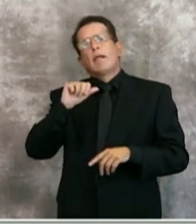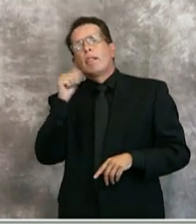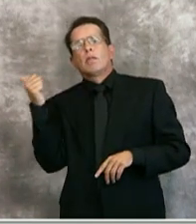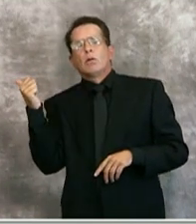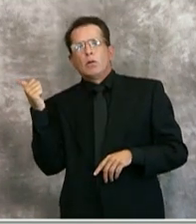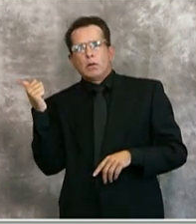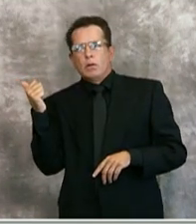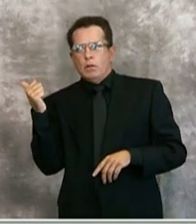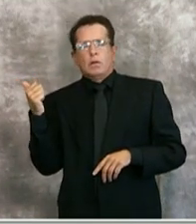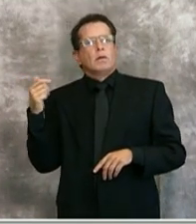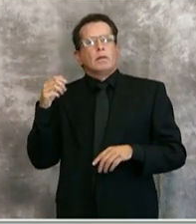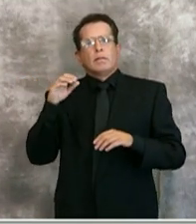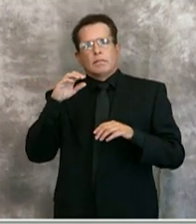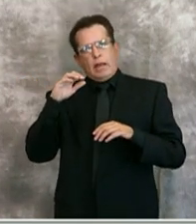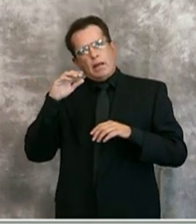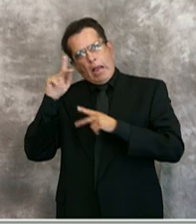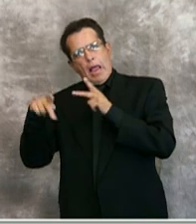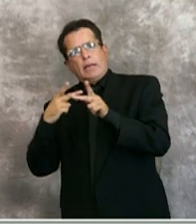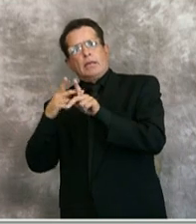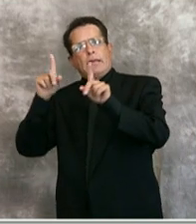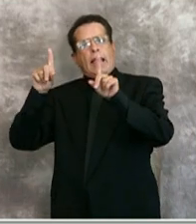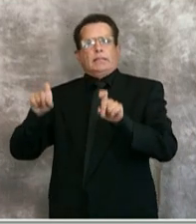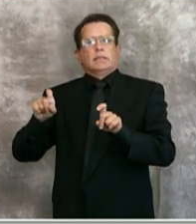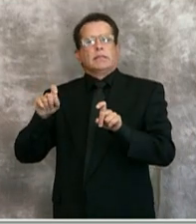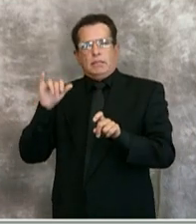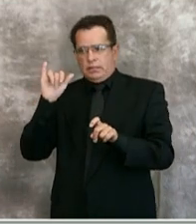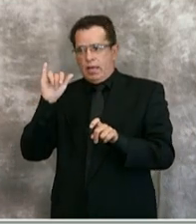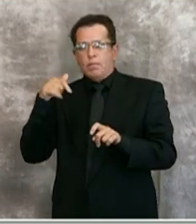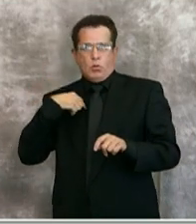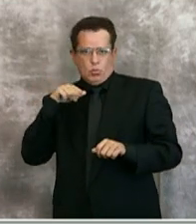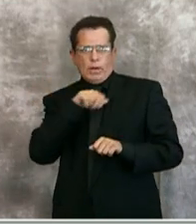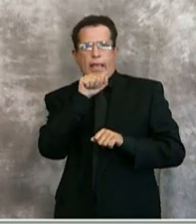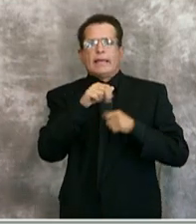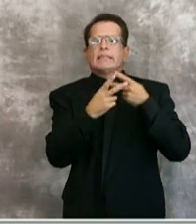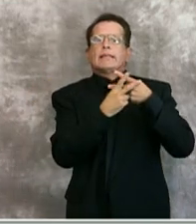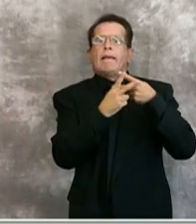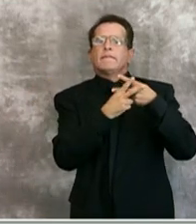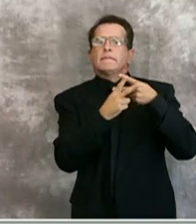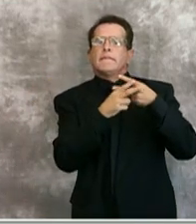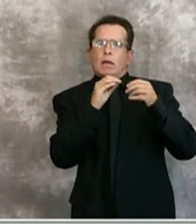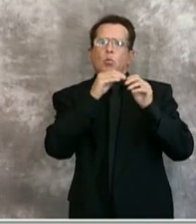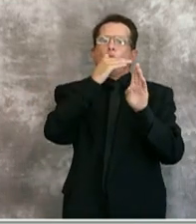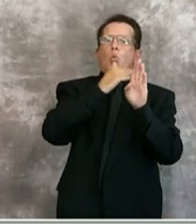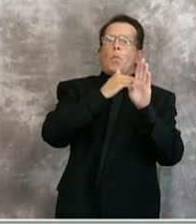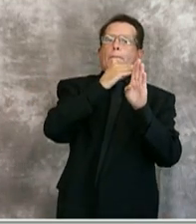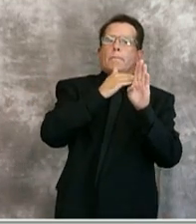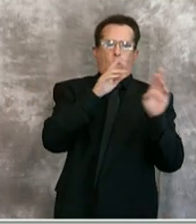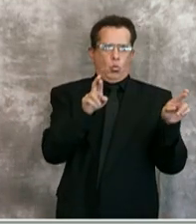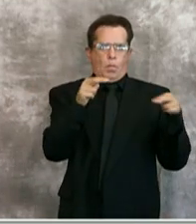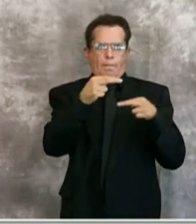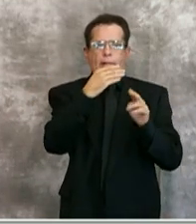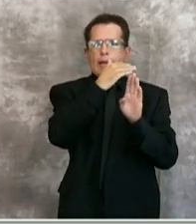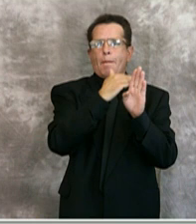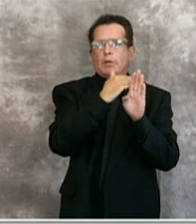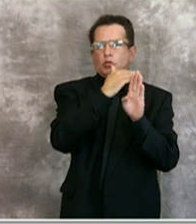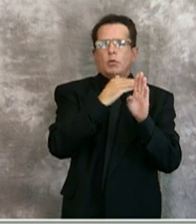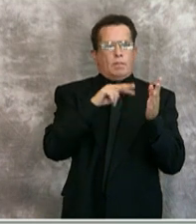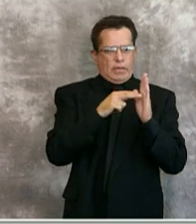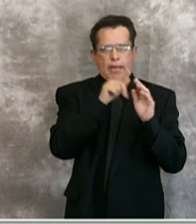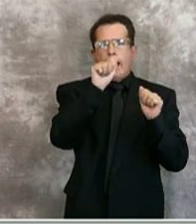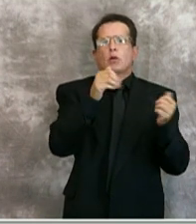does not require a cold chain. And what that means is it can be shipped and stored at room temperature, at ambient temperature, which makes the logistics of